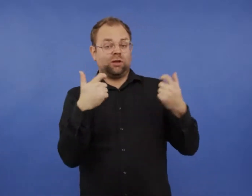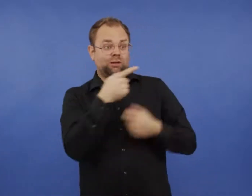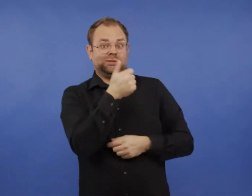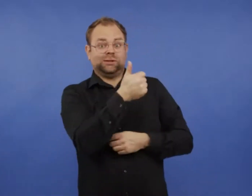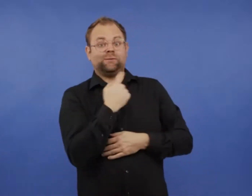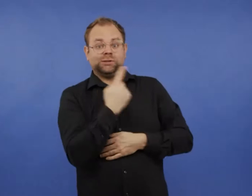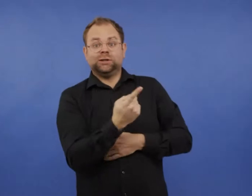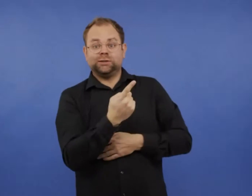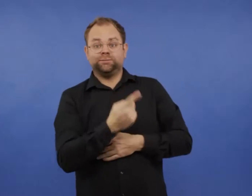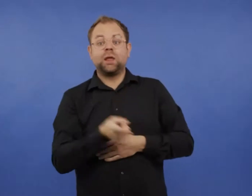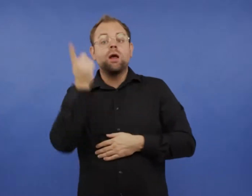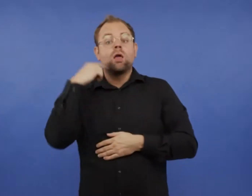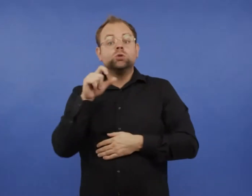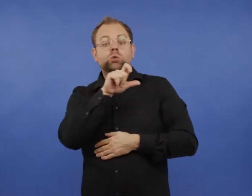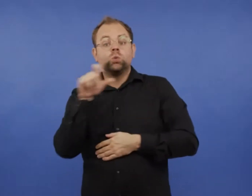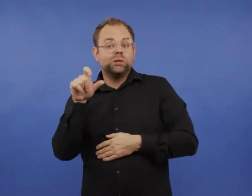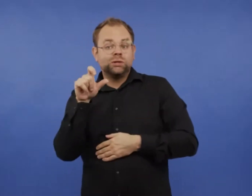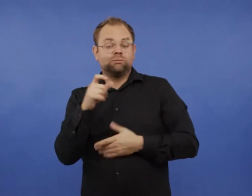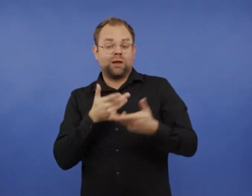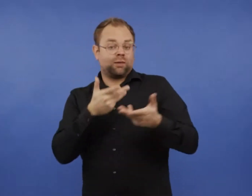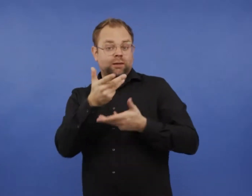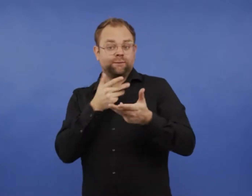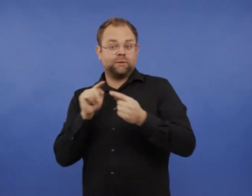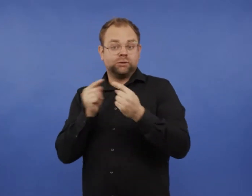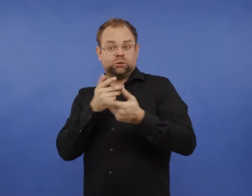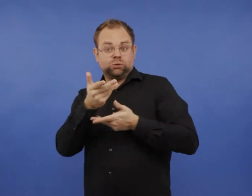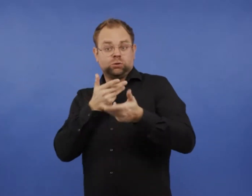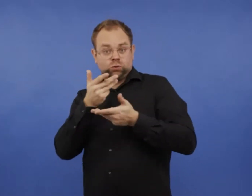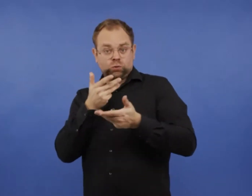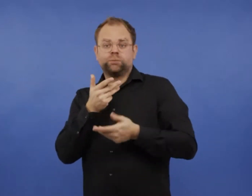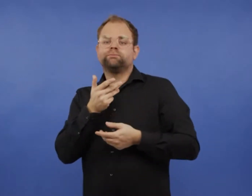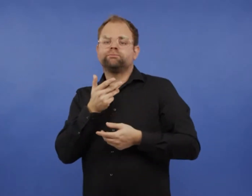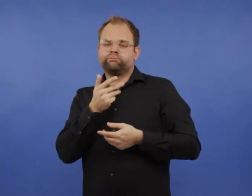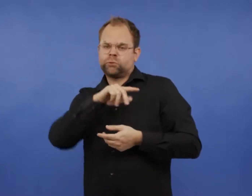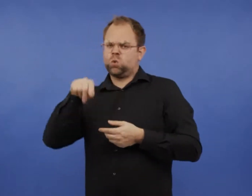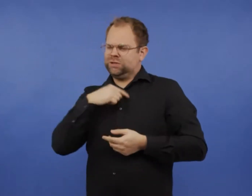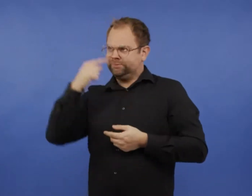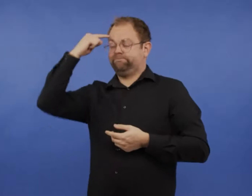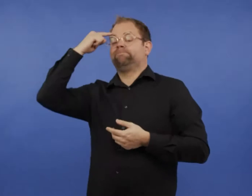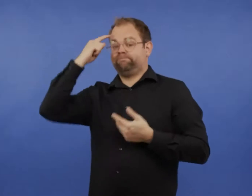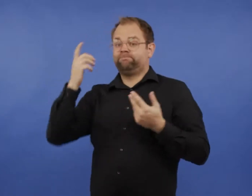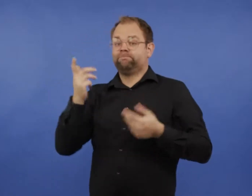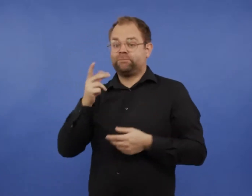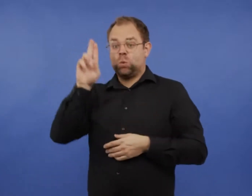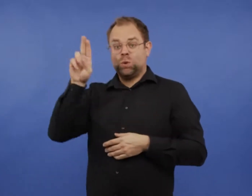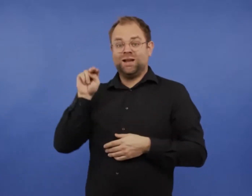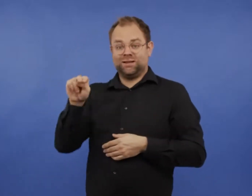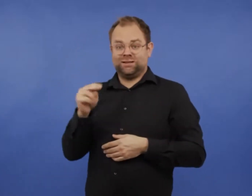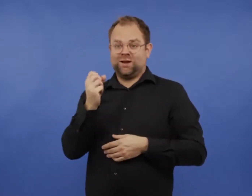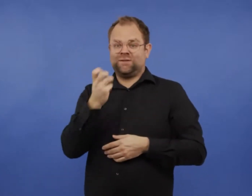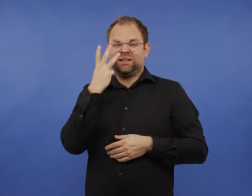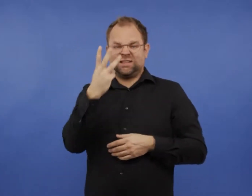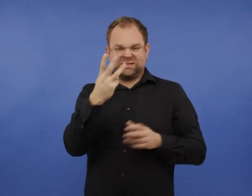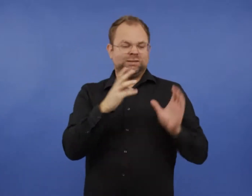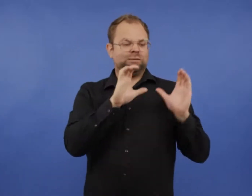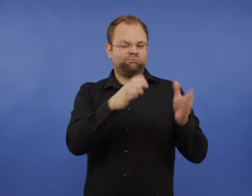development, security, and human rights. And the very fascinating thing about disability in conflict is